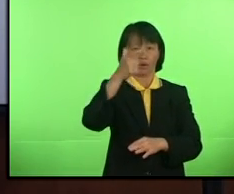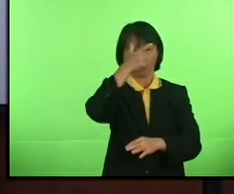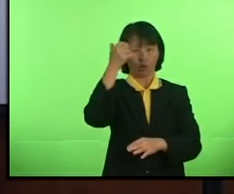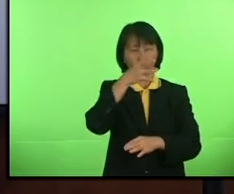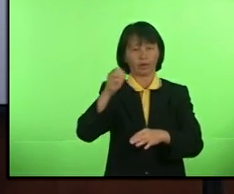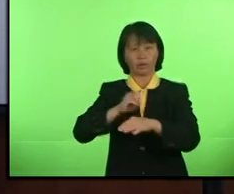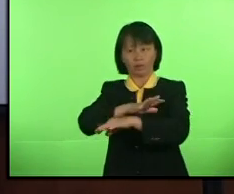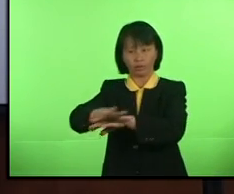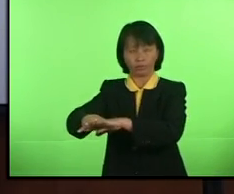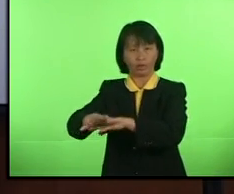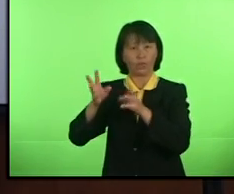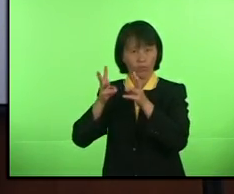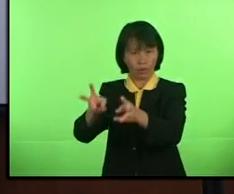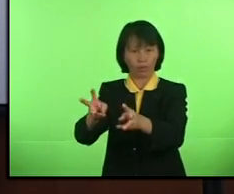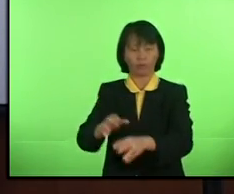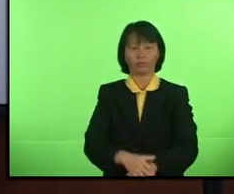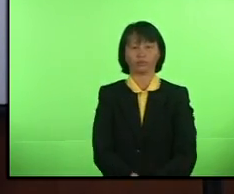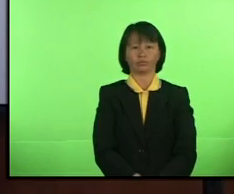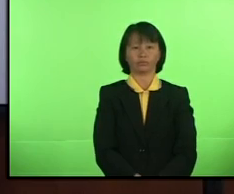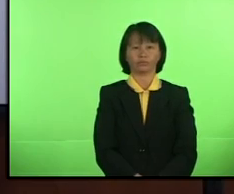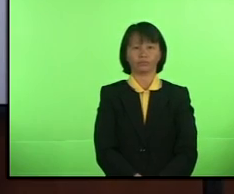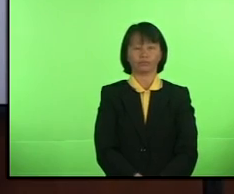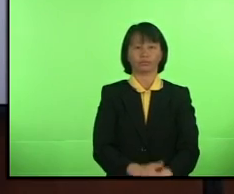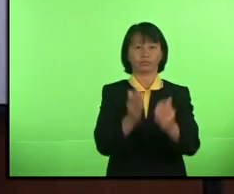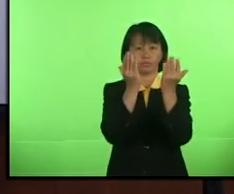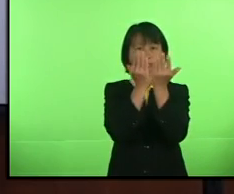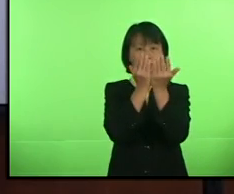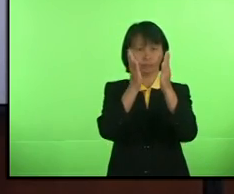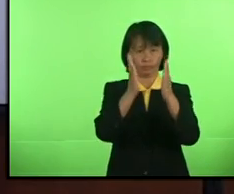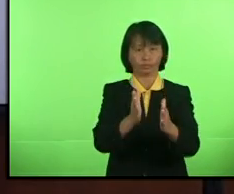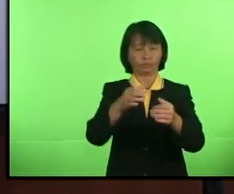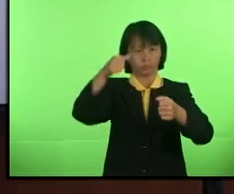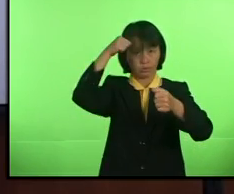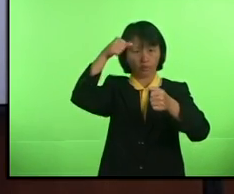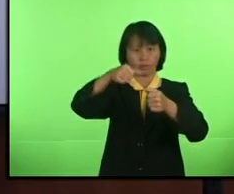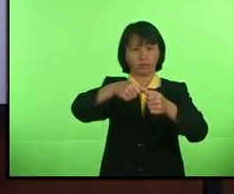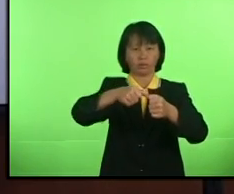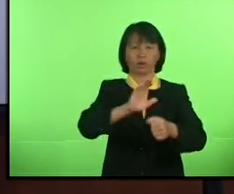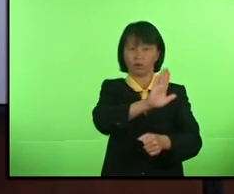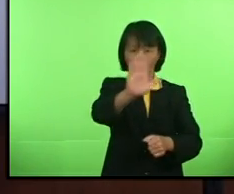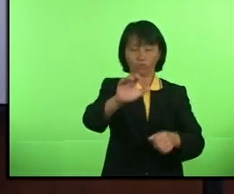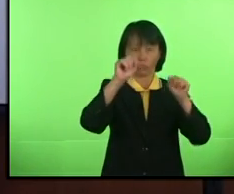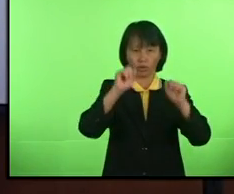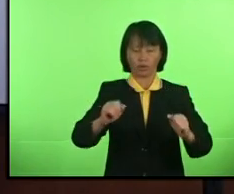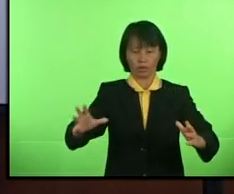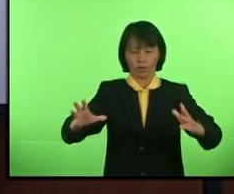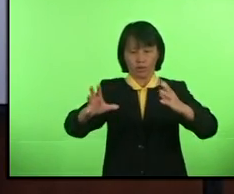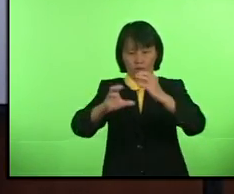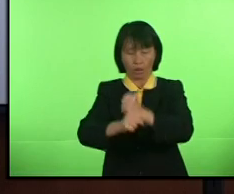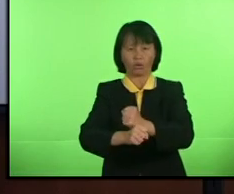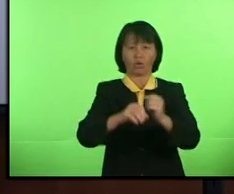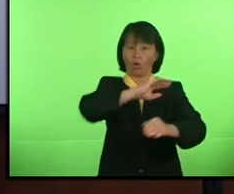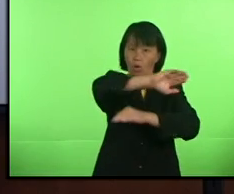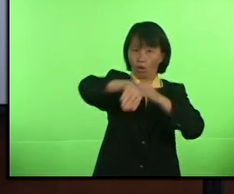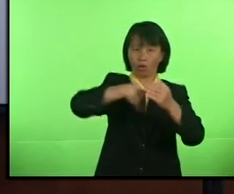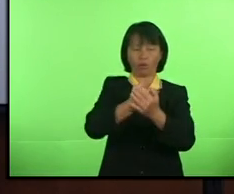effect style. So students, remember, you can conclude all the essays